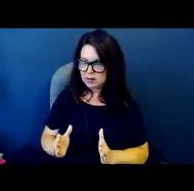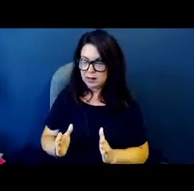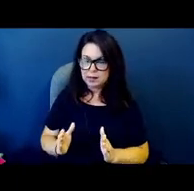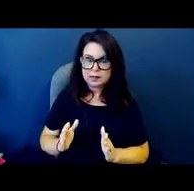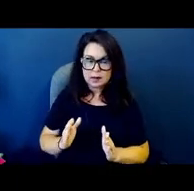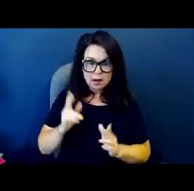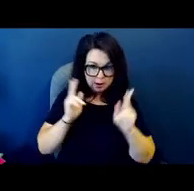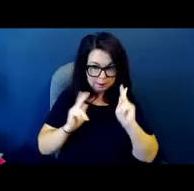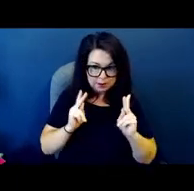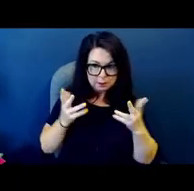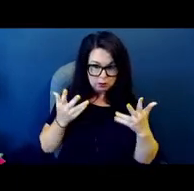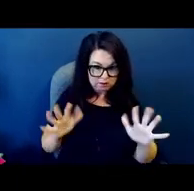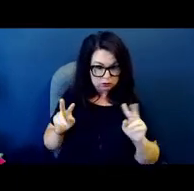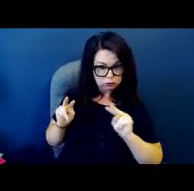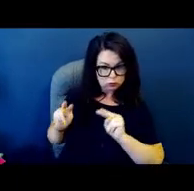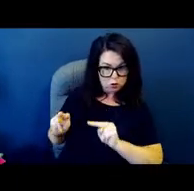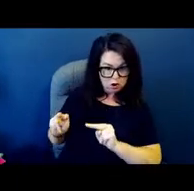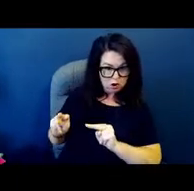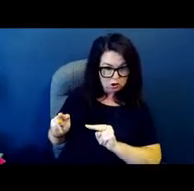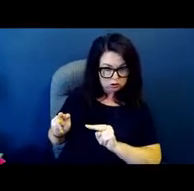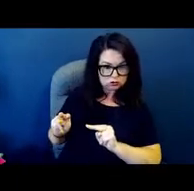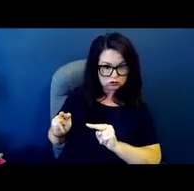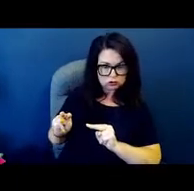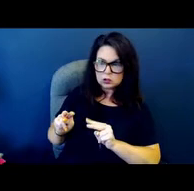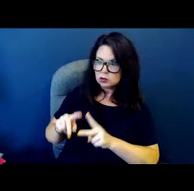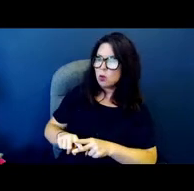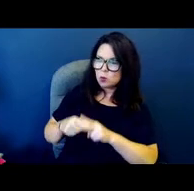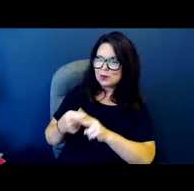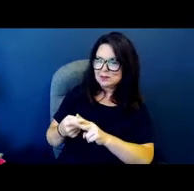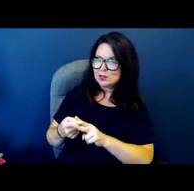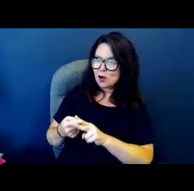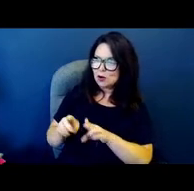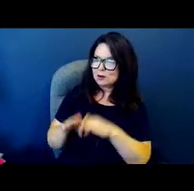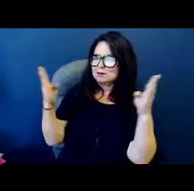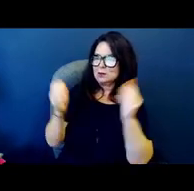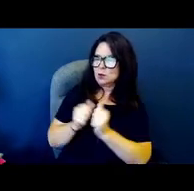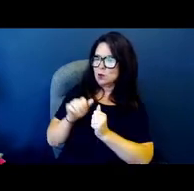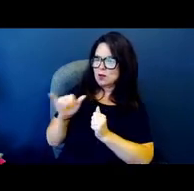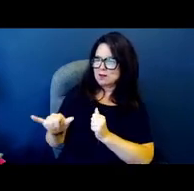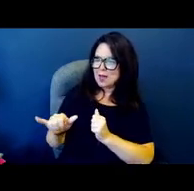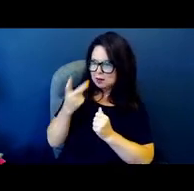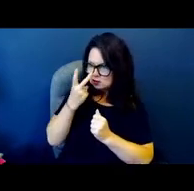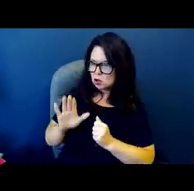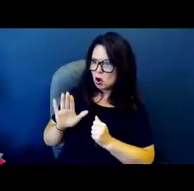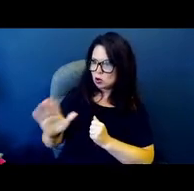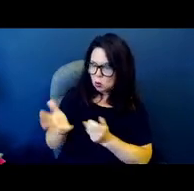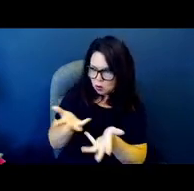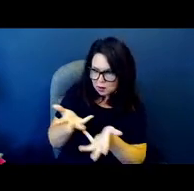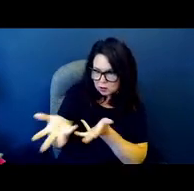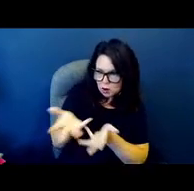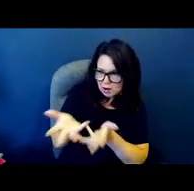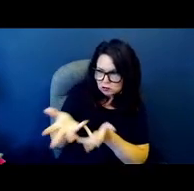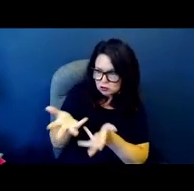that first. So we started that for your ABILITYx show. And so they saw the interaction that you had at that